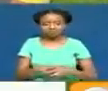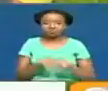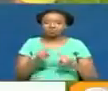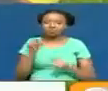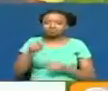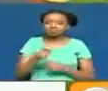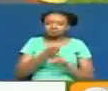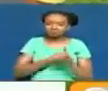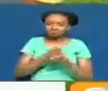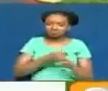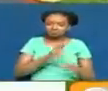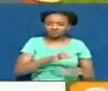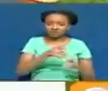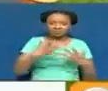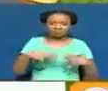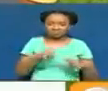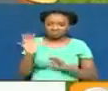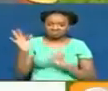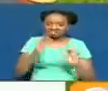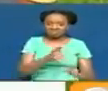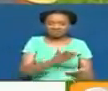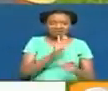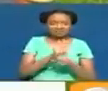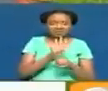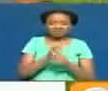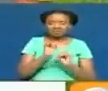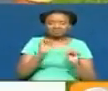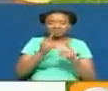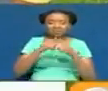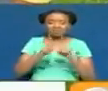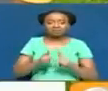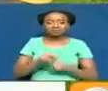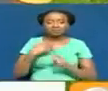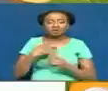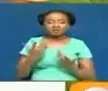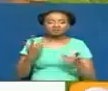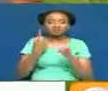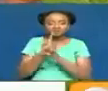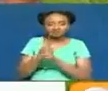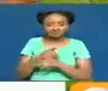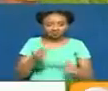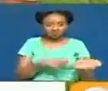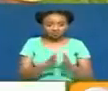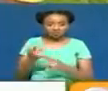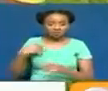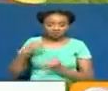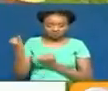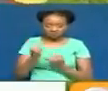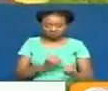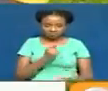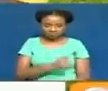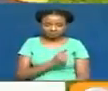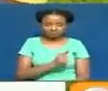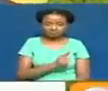unexploited opportunity in Kenya. With just the farming practices that we're introducing with this model, we've